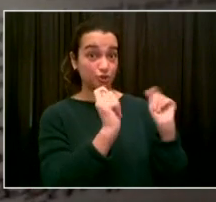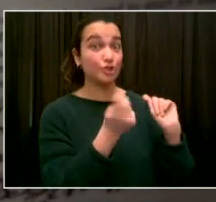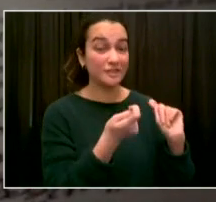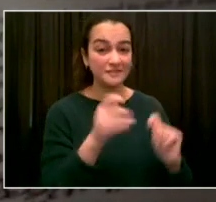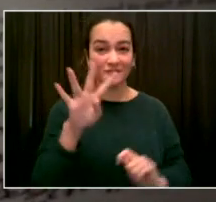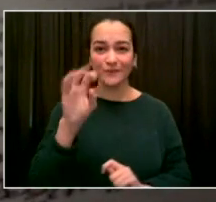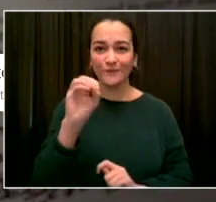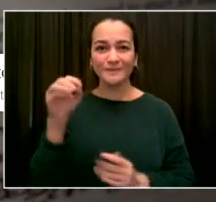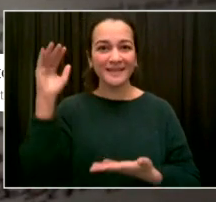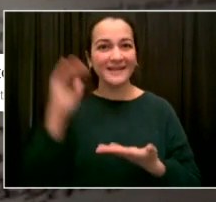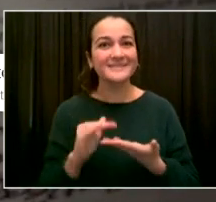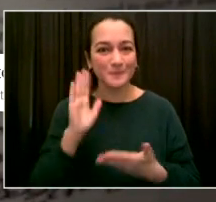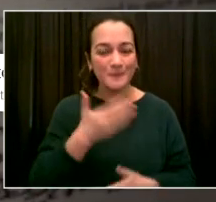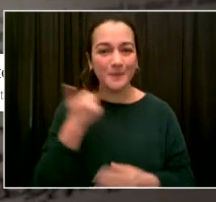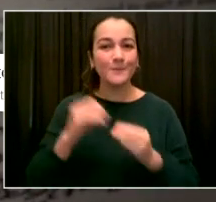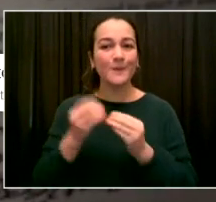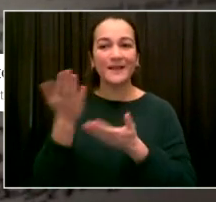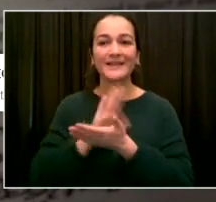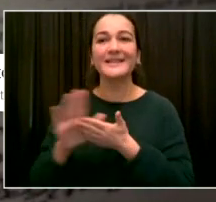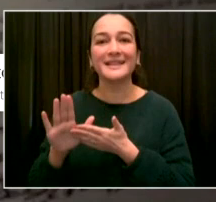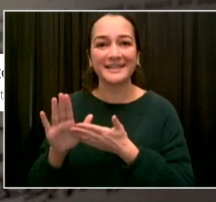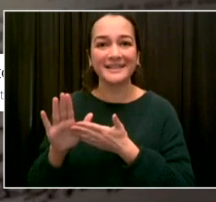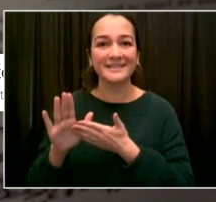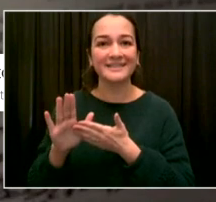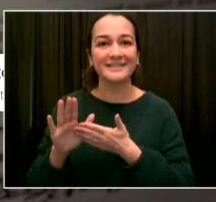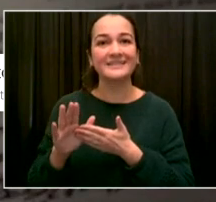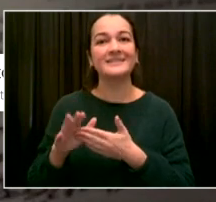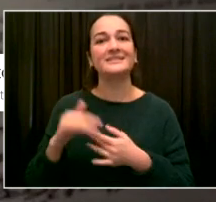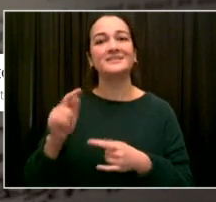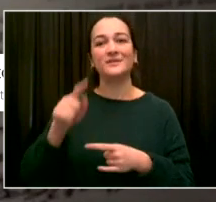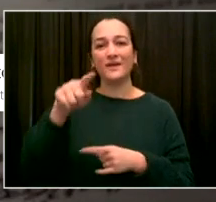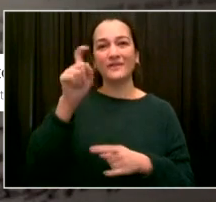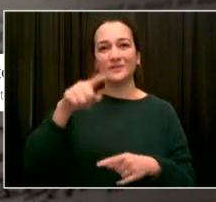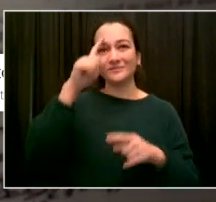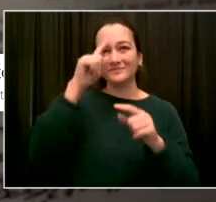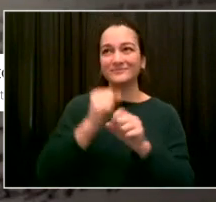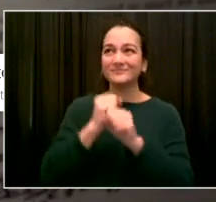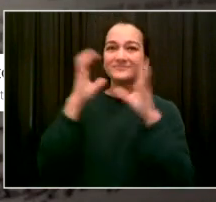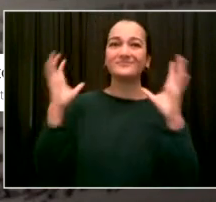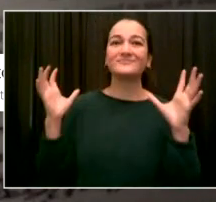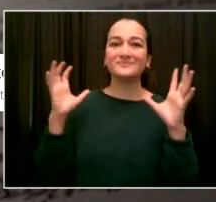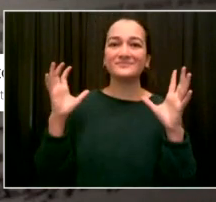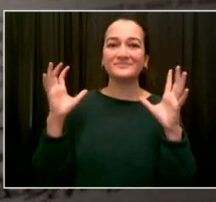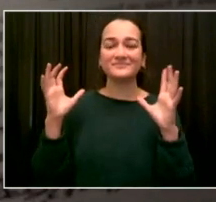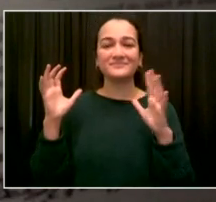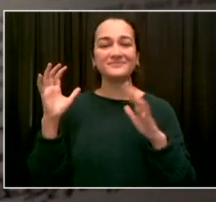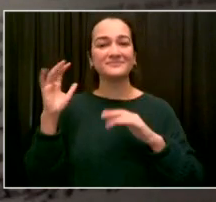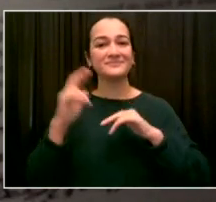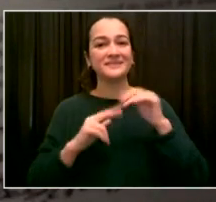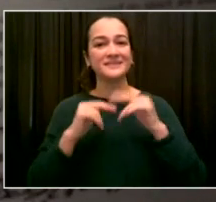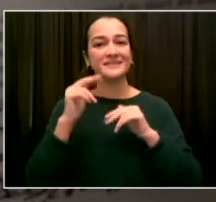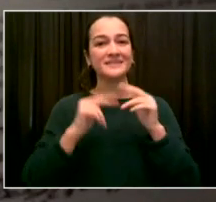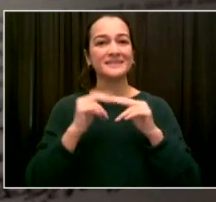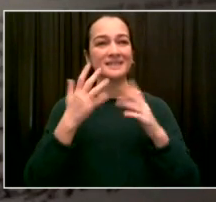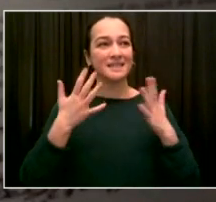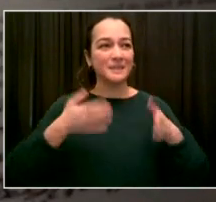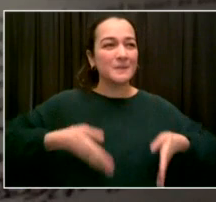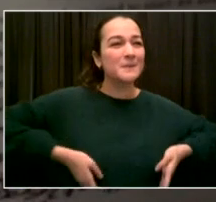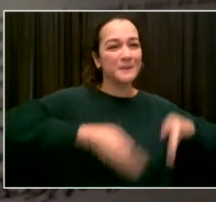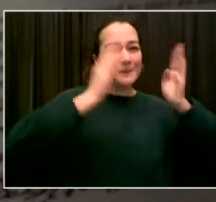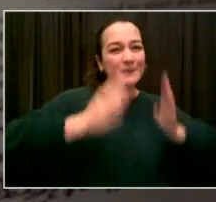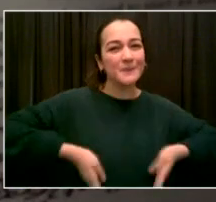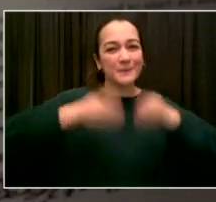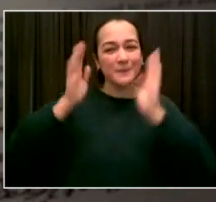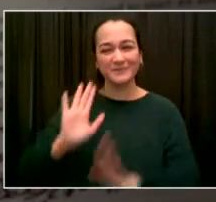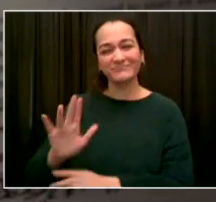And it couldn't be a thing that will make more sense for New York City's future as a center